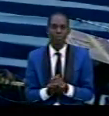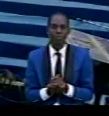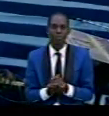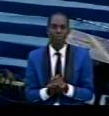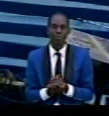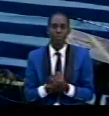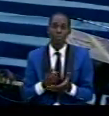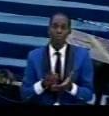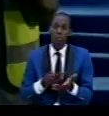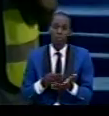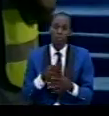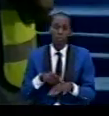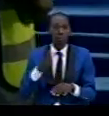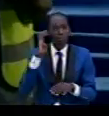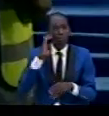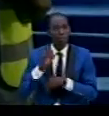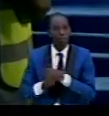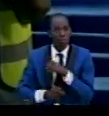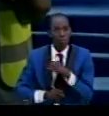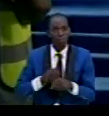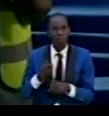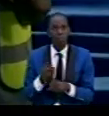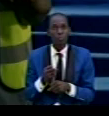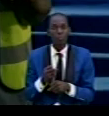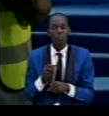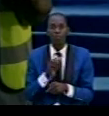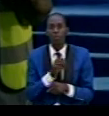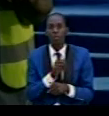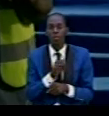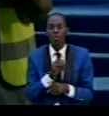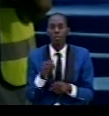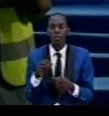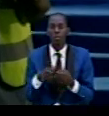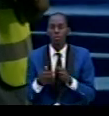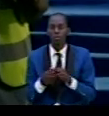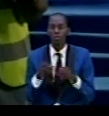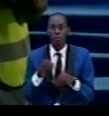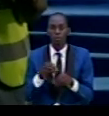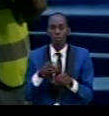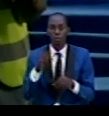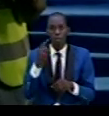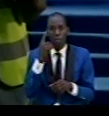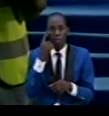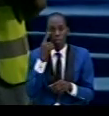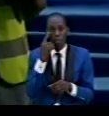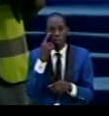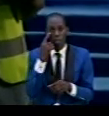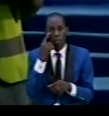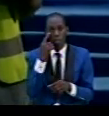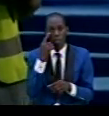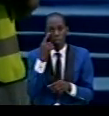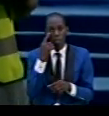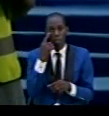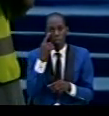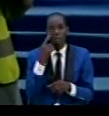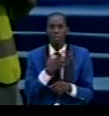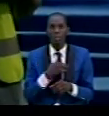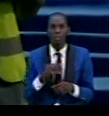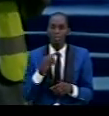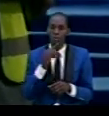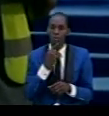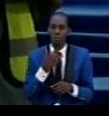Sometime he suffered a foreign body in his eyes and a pleuritic chest pain. That